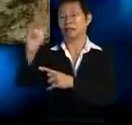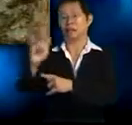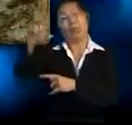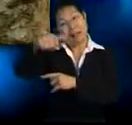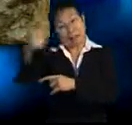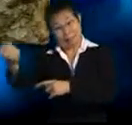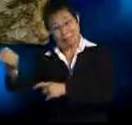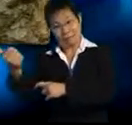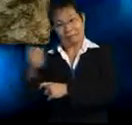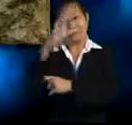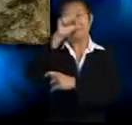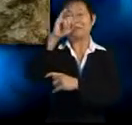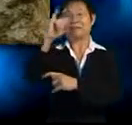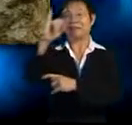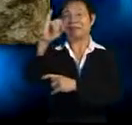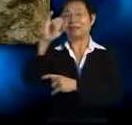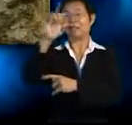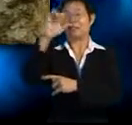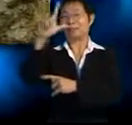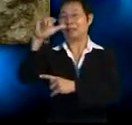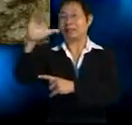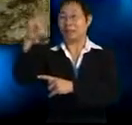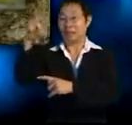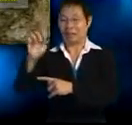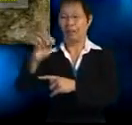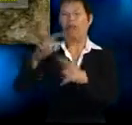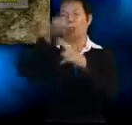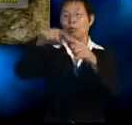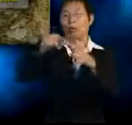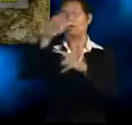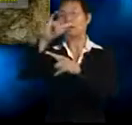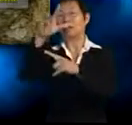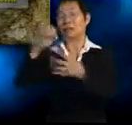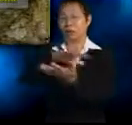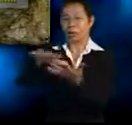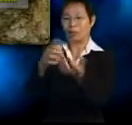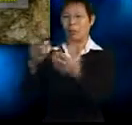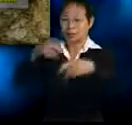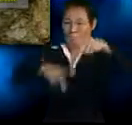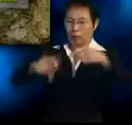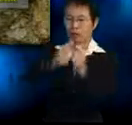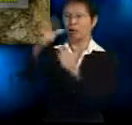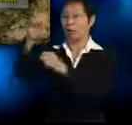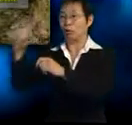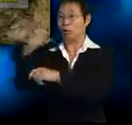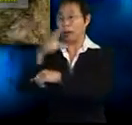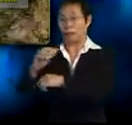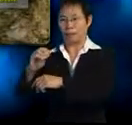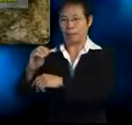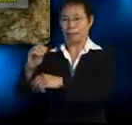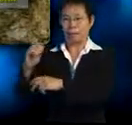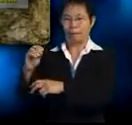the other hand, silicate is formed when silicon combines chemically with oxygen and metal.